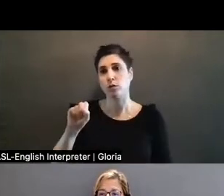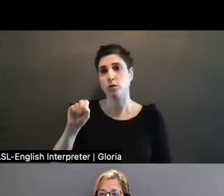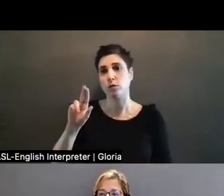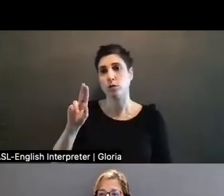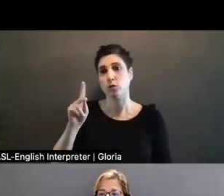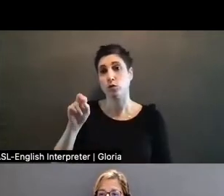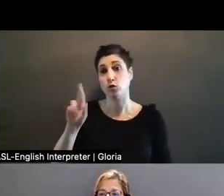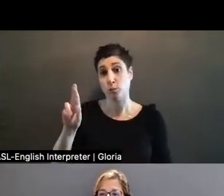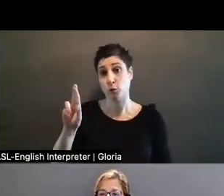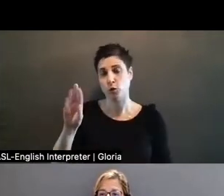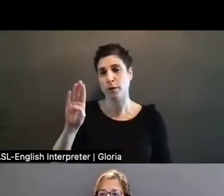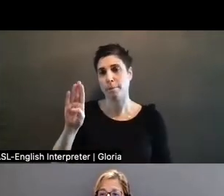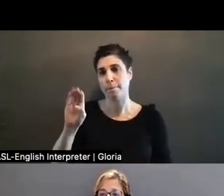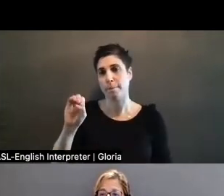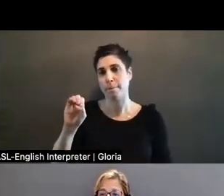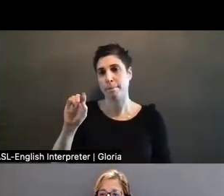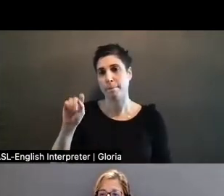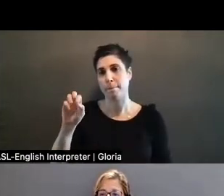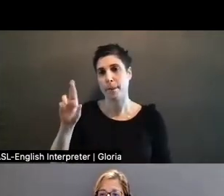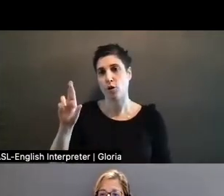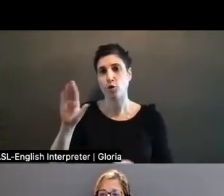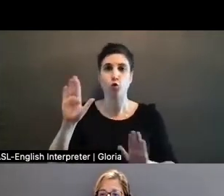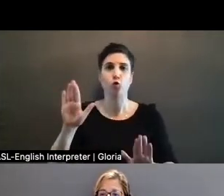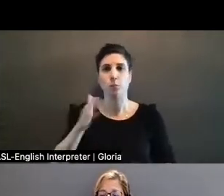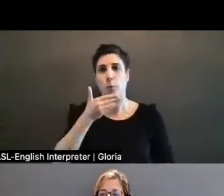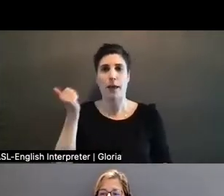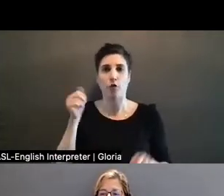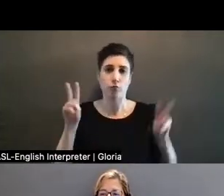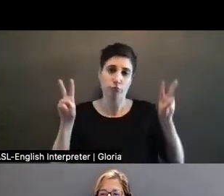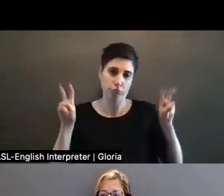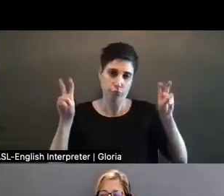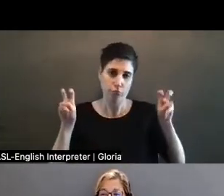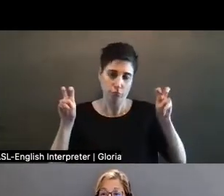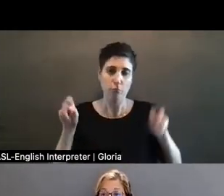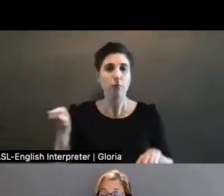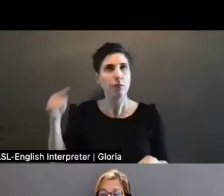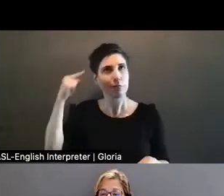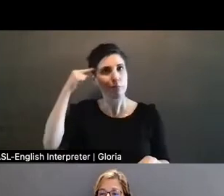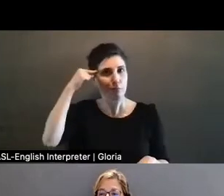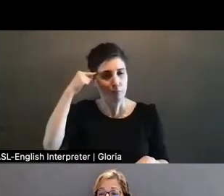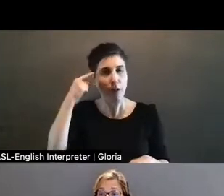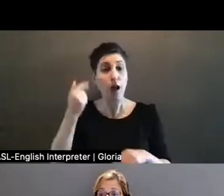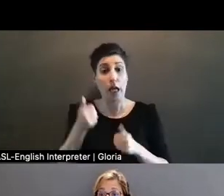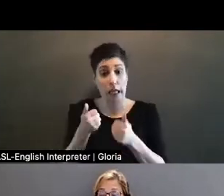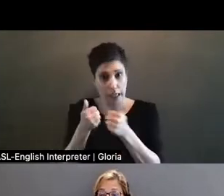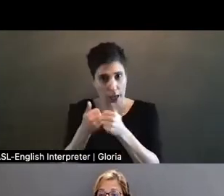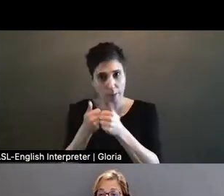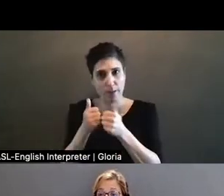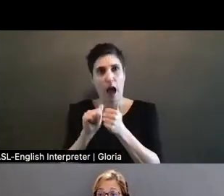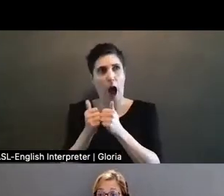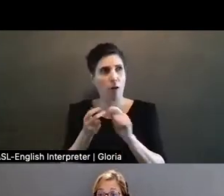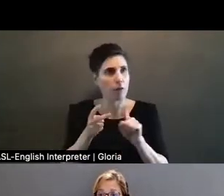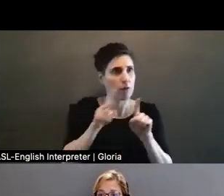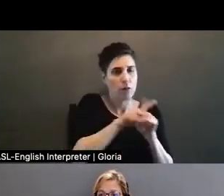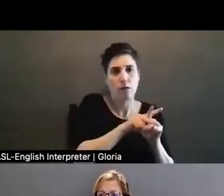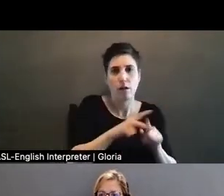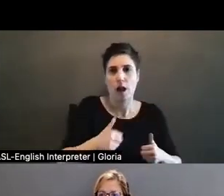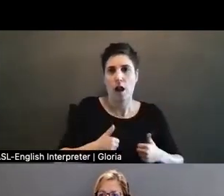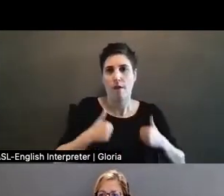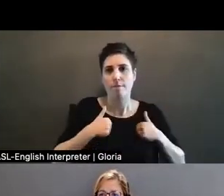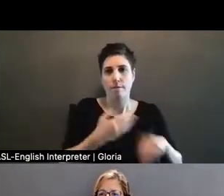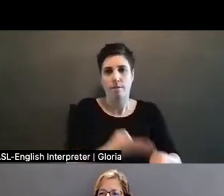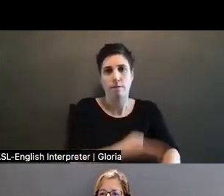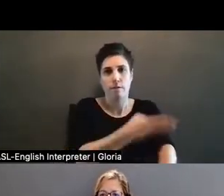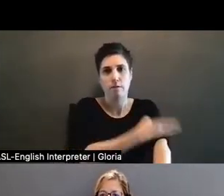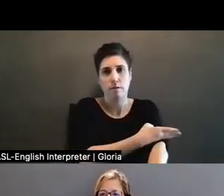psychology and putting it into a health environment in whatever way you might want to get healthier in your life. She's